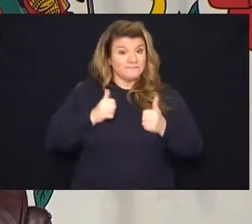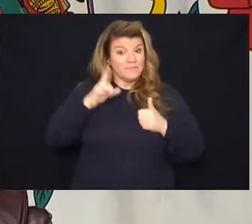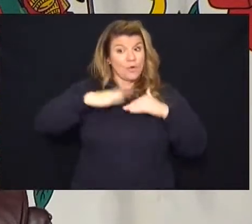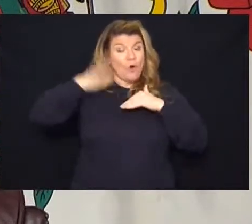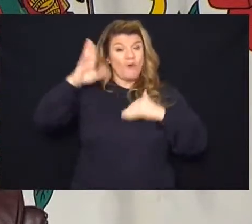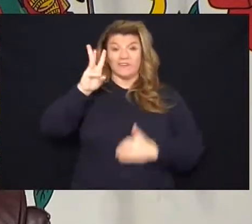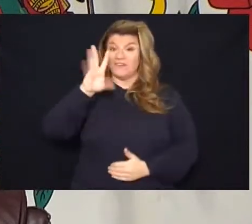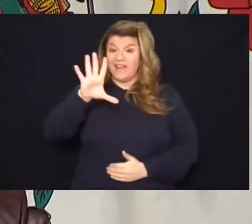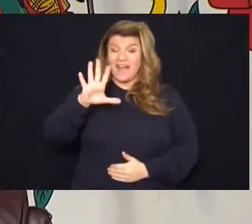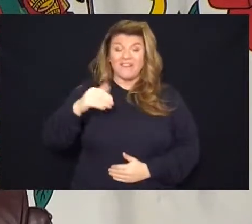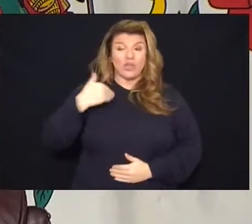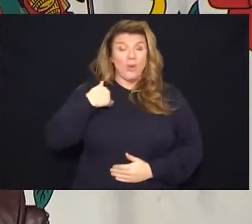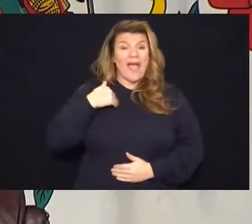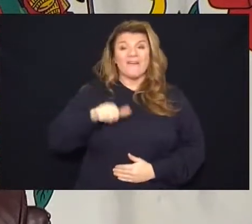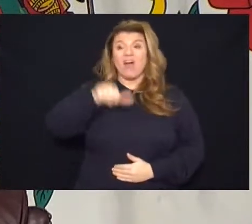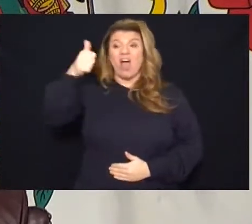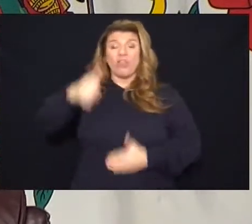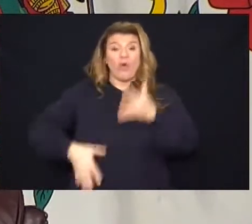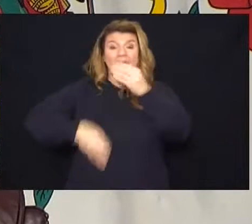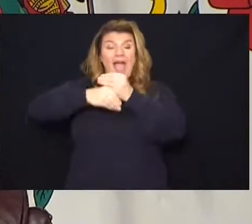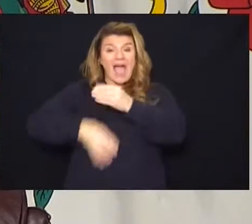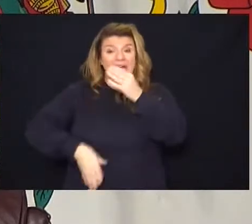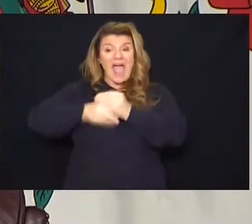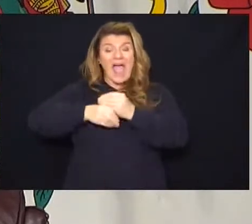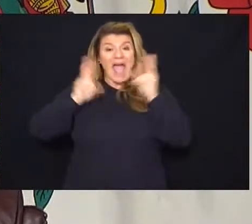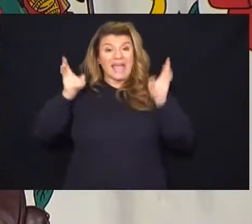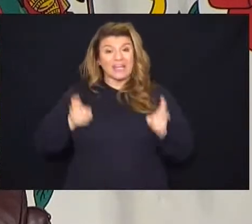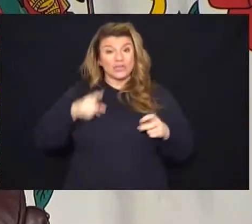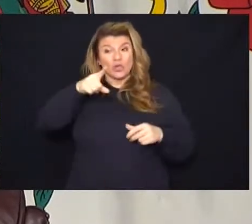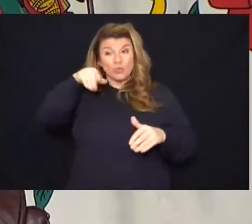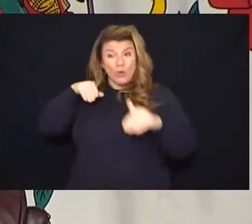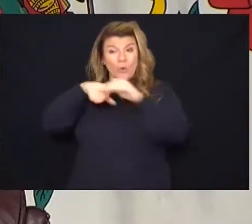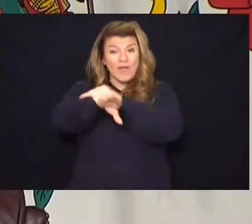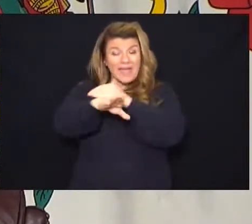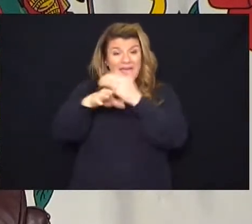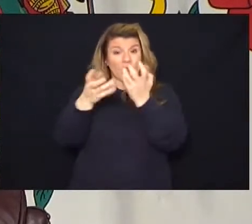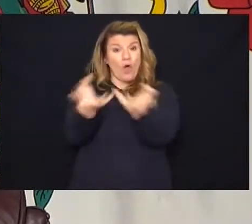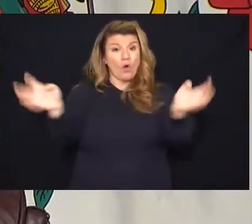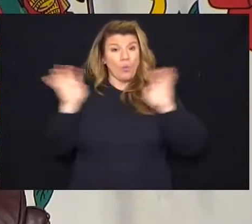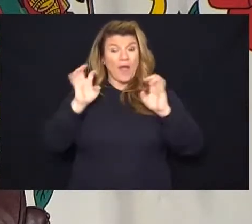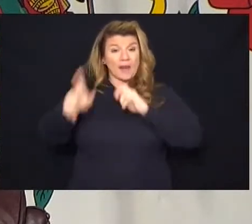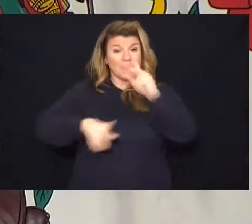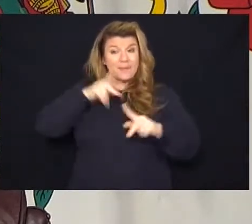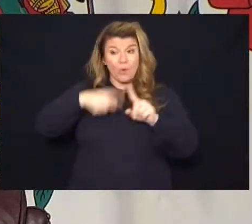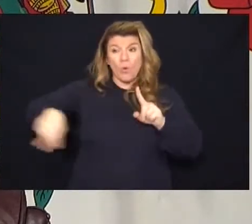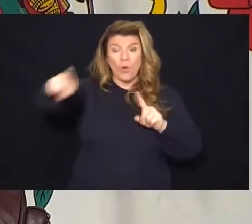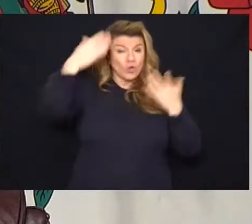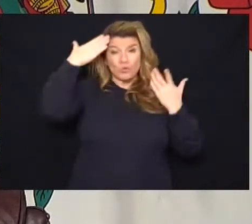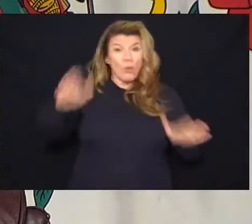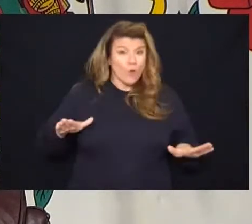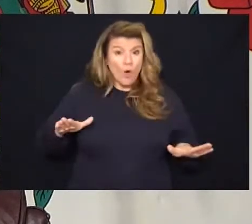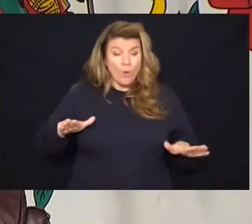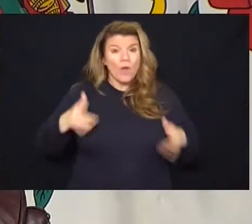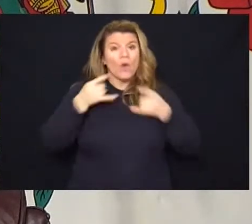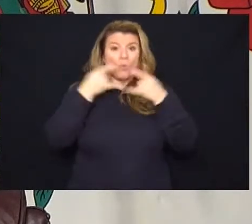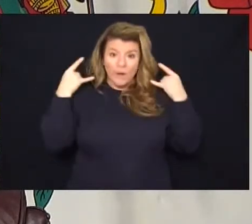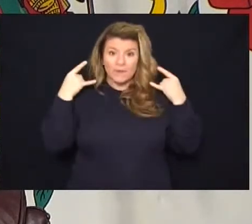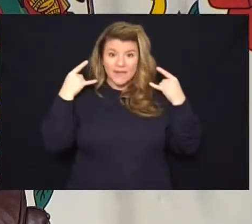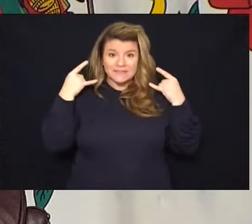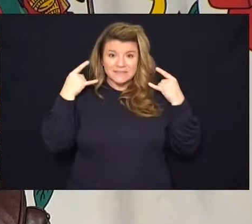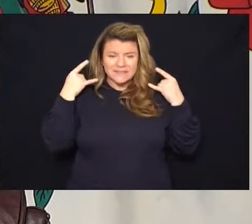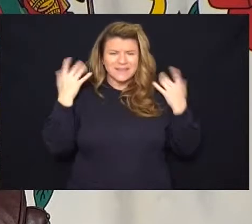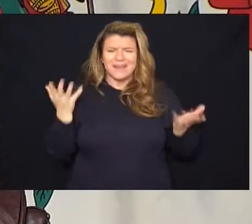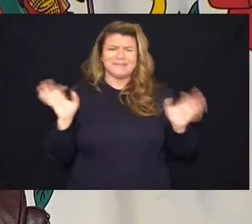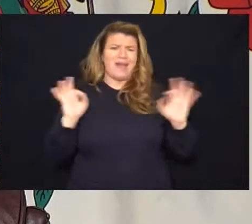and older with compromising issues and everything, you're going into a crowd of people that you don't know, wear a mask. It's no